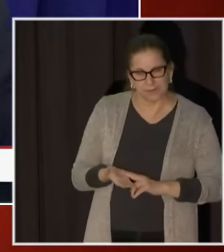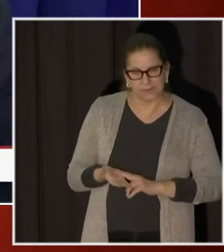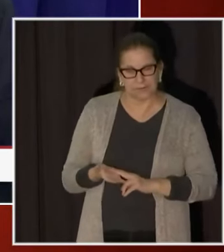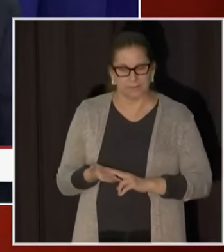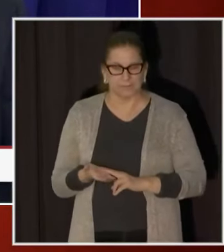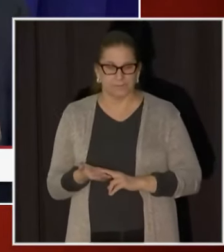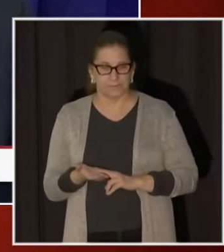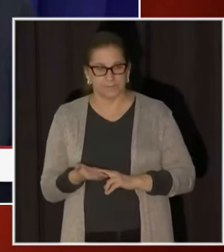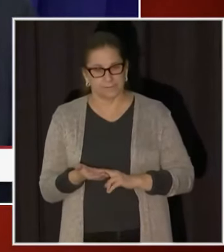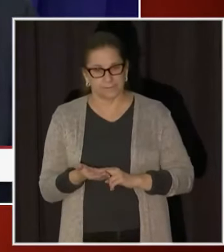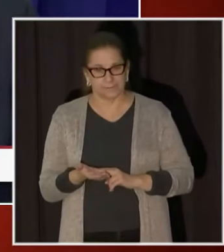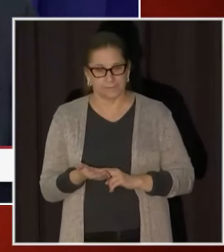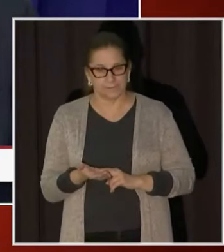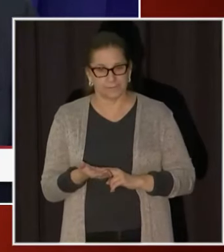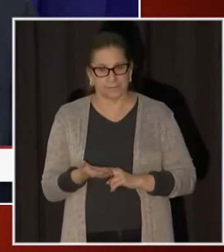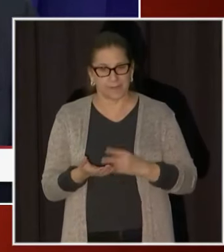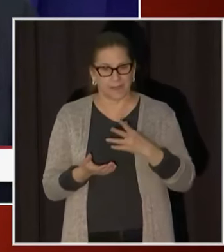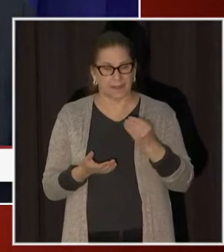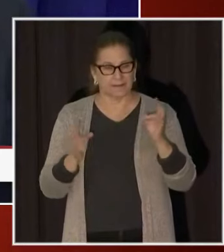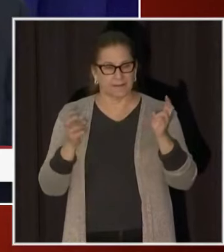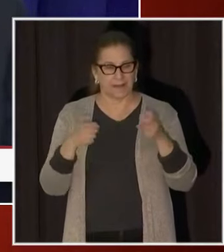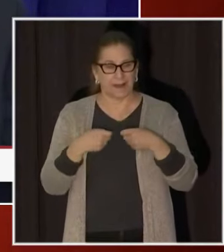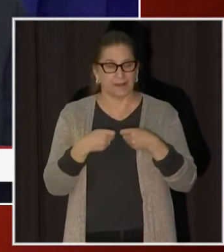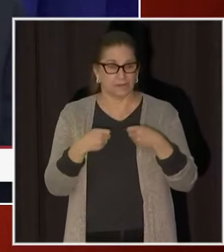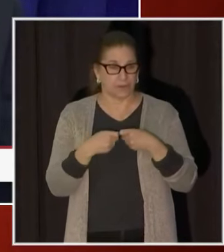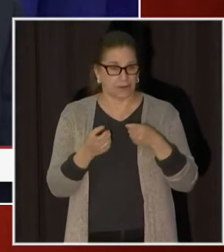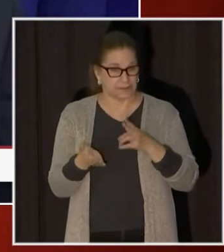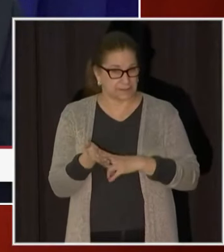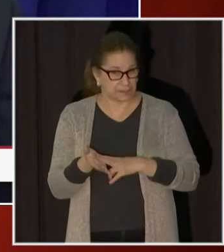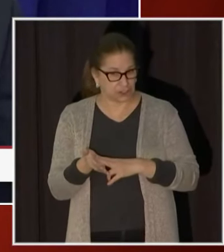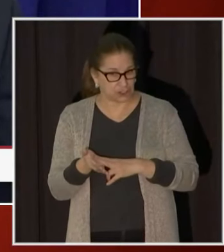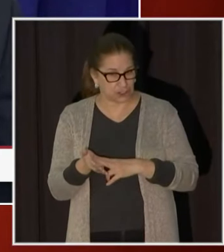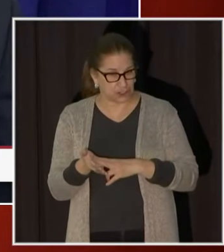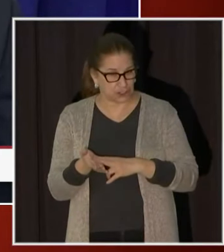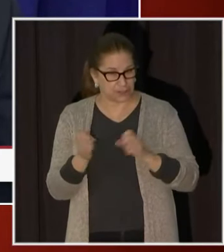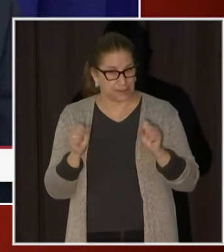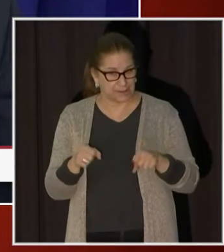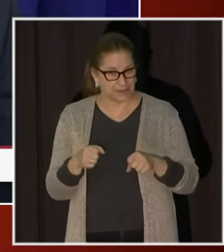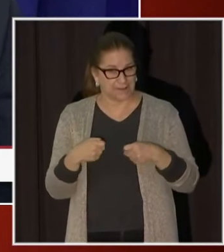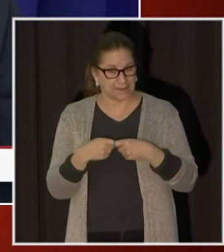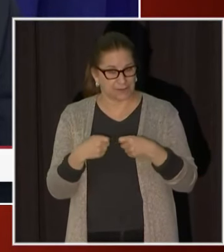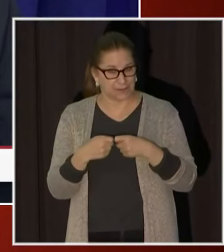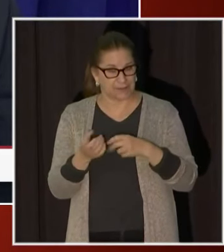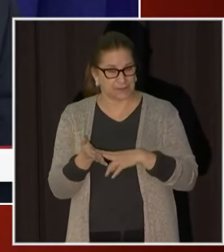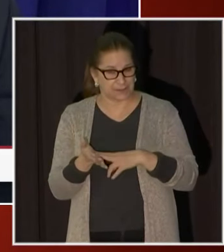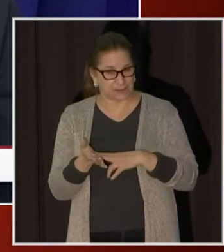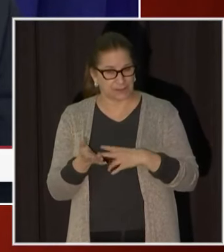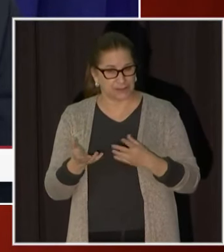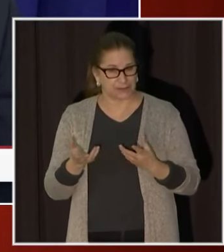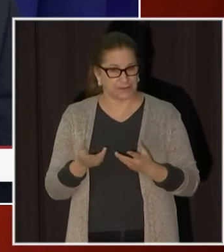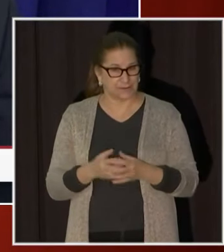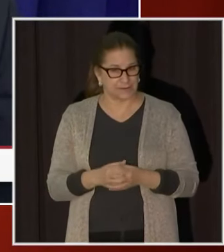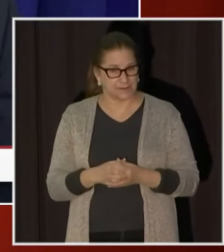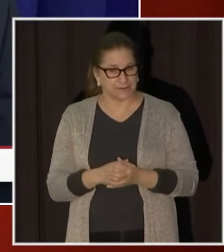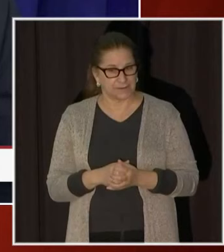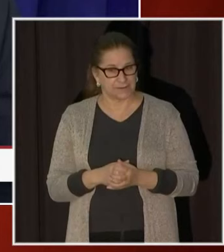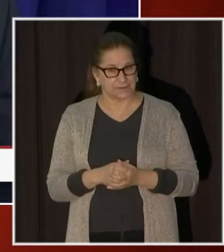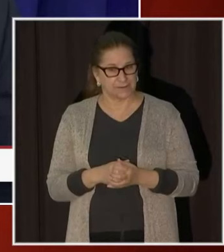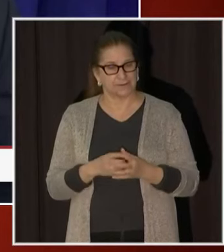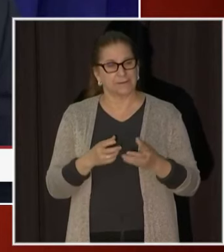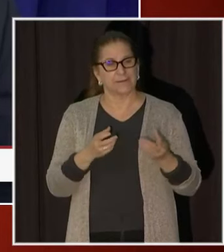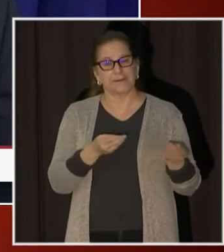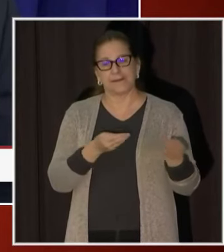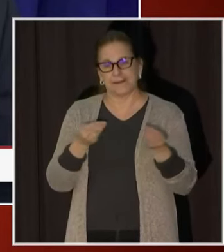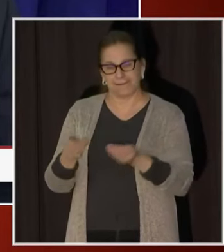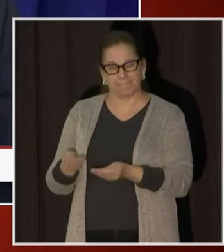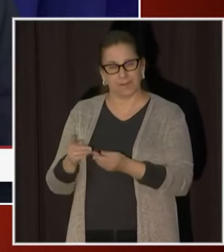the electronic signatures on those petitions. Has any thought been given to requiring the candidate and or